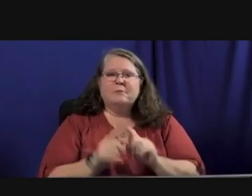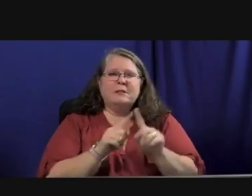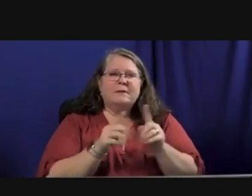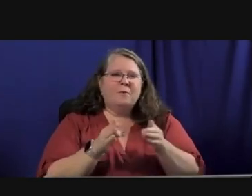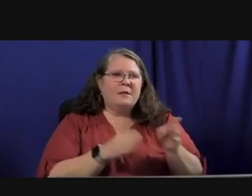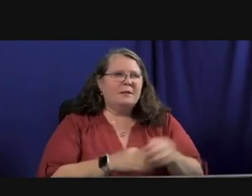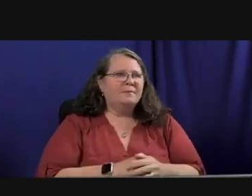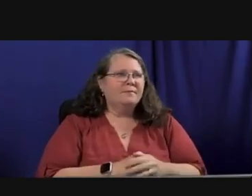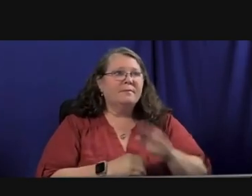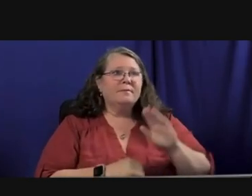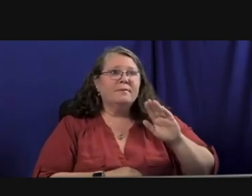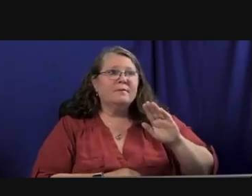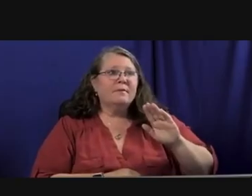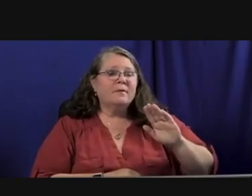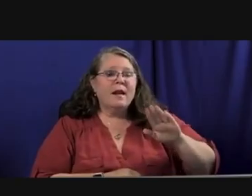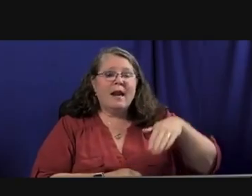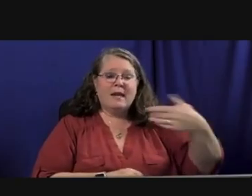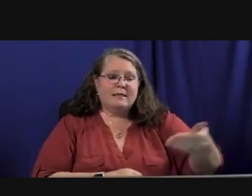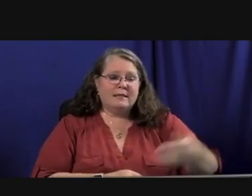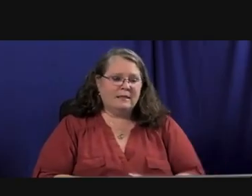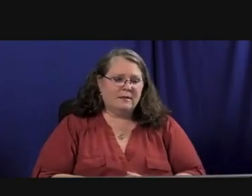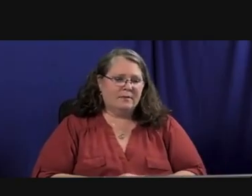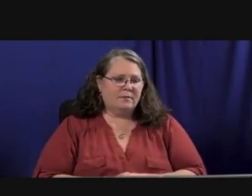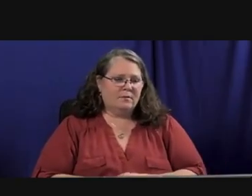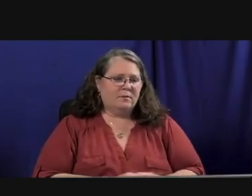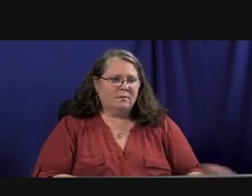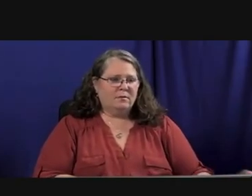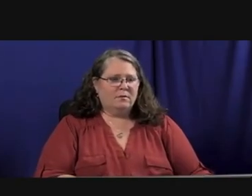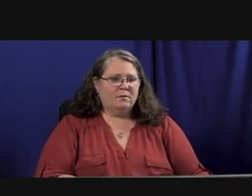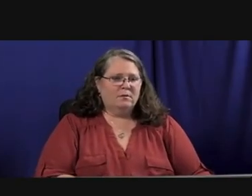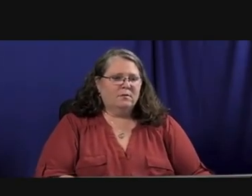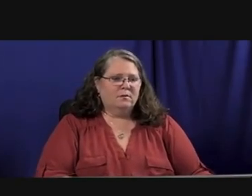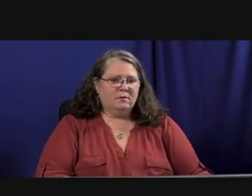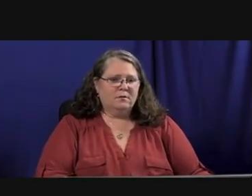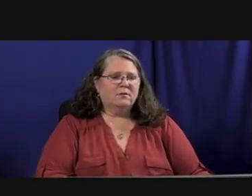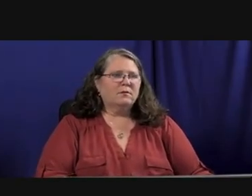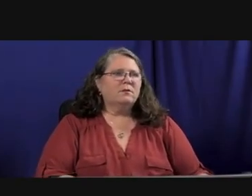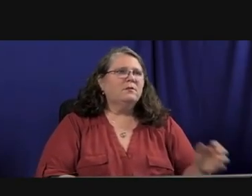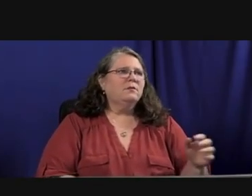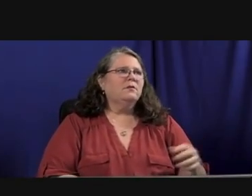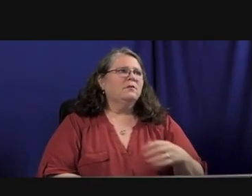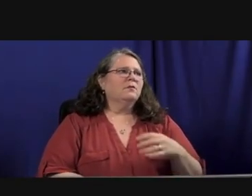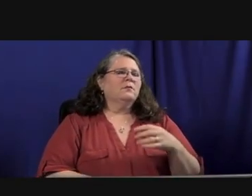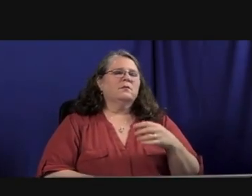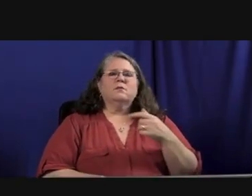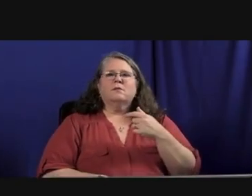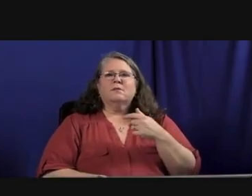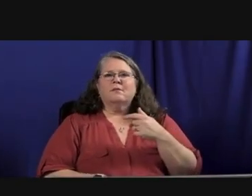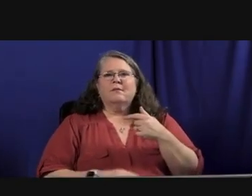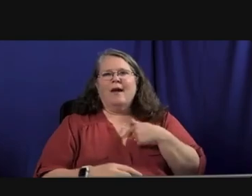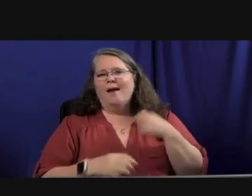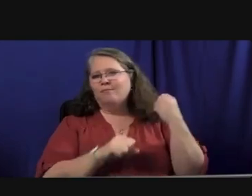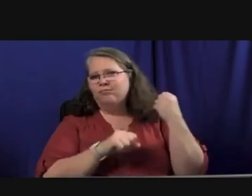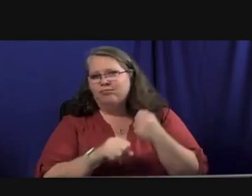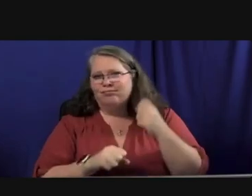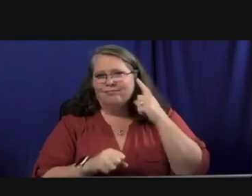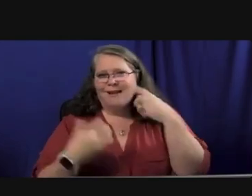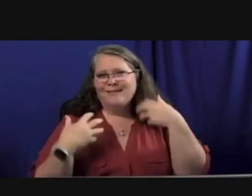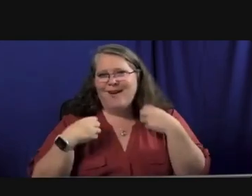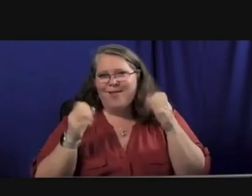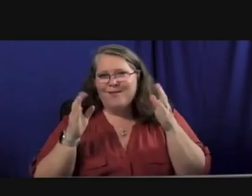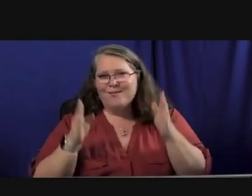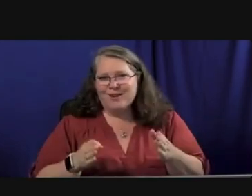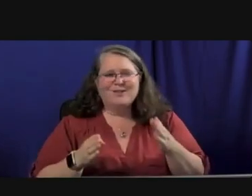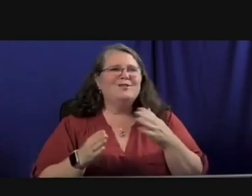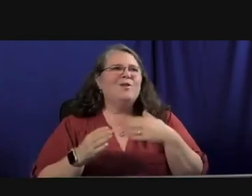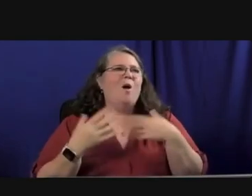equipment provided, or either a deaf CDI, a certified deaf interpreter, to provide that communication.